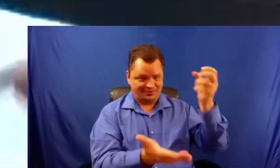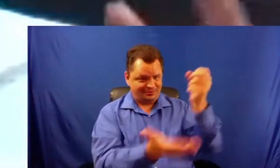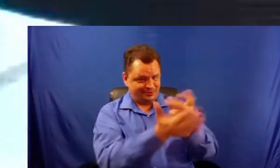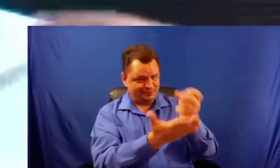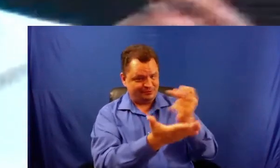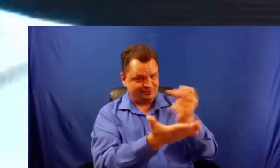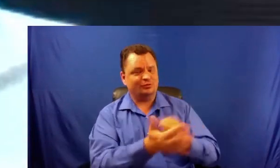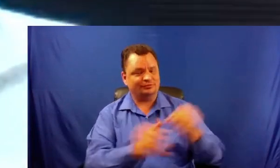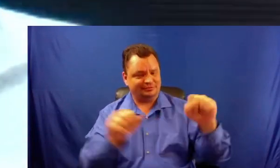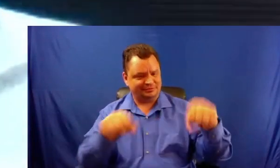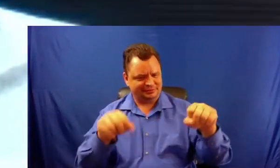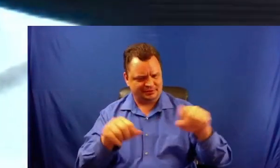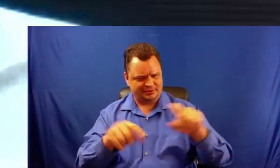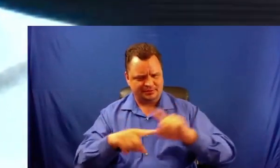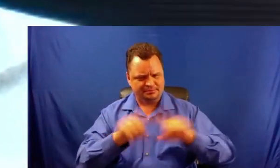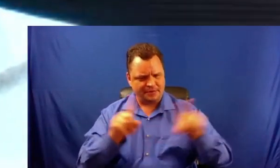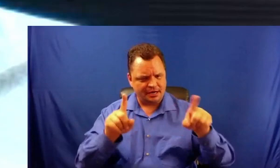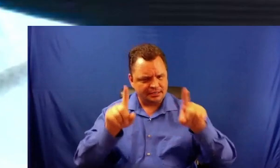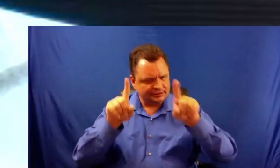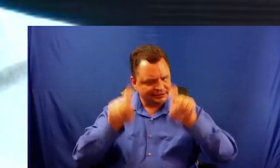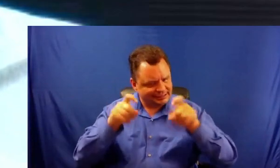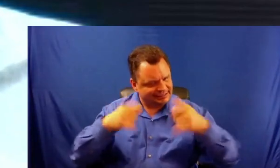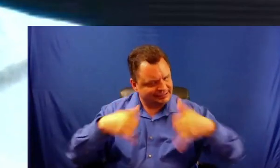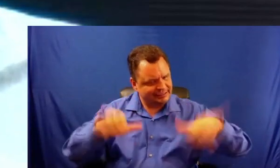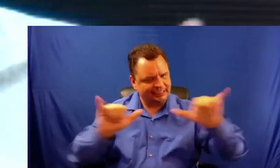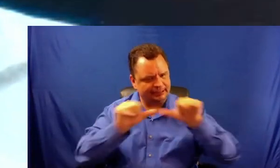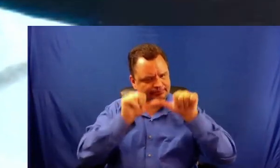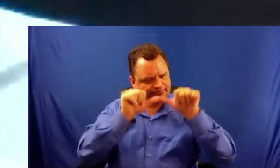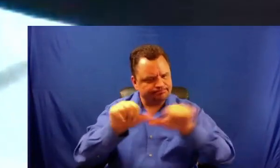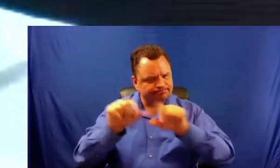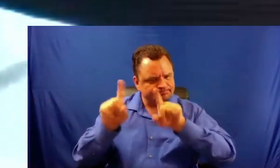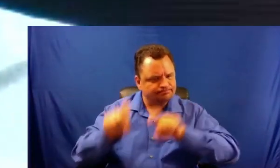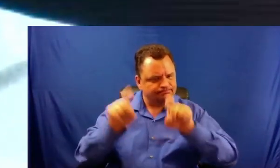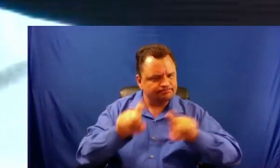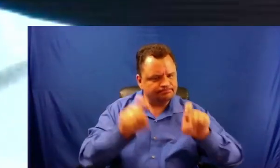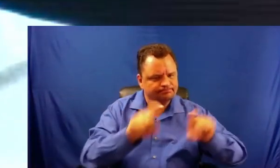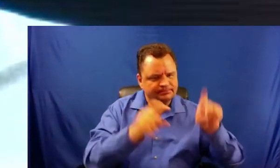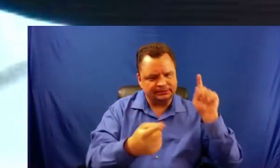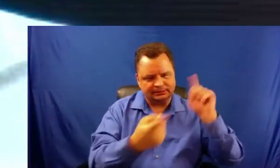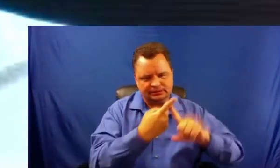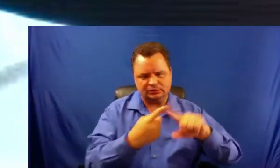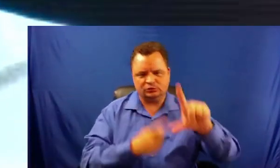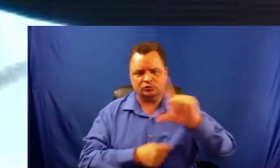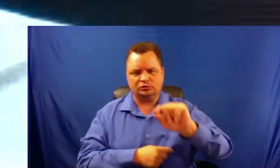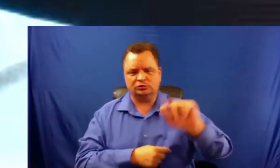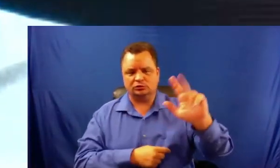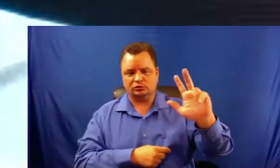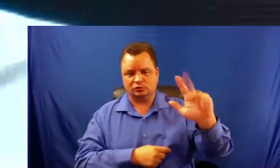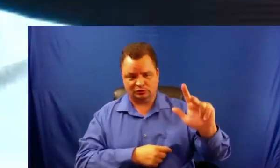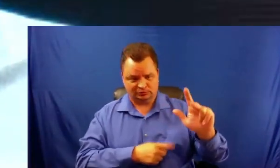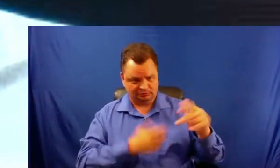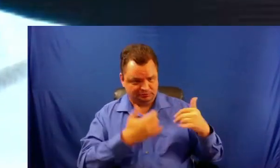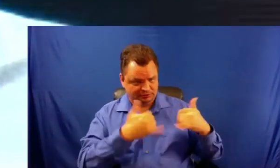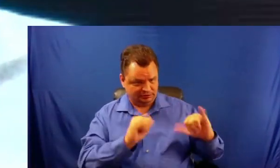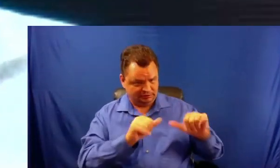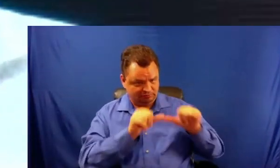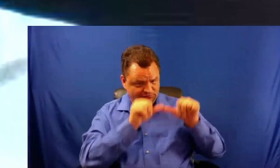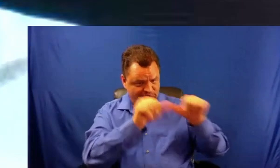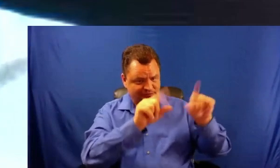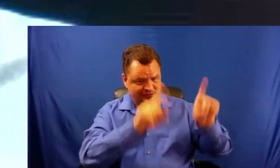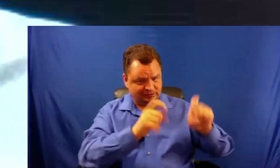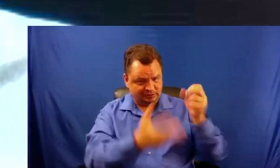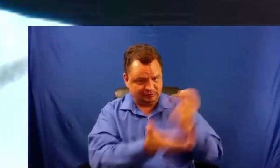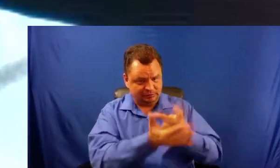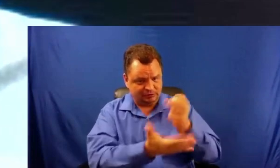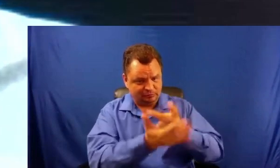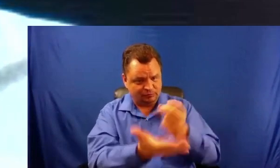be ongoing until 2023. So you're still in the trial area even though you're approved, and so people need to be aware of that.